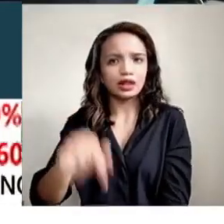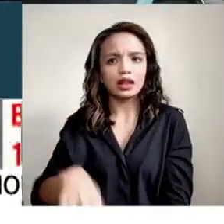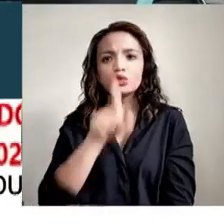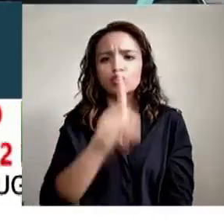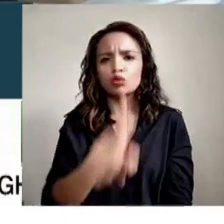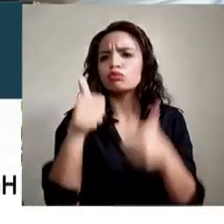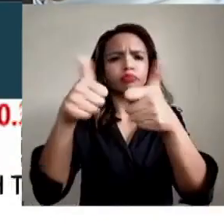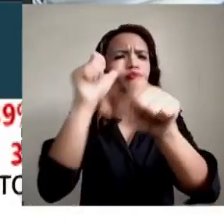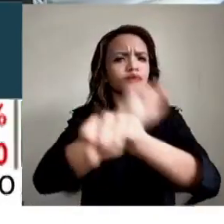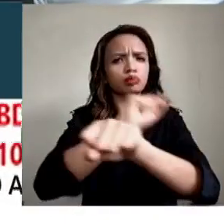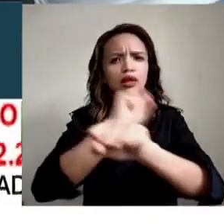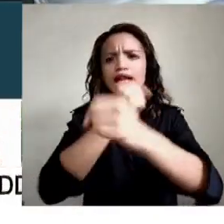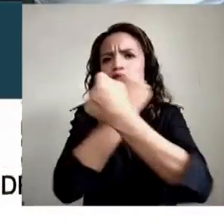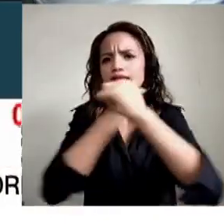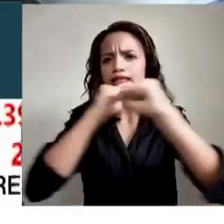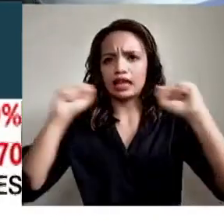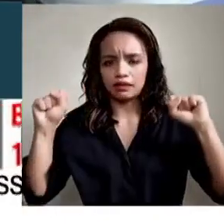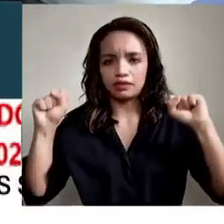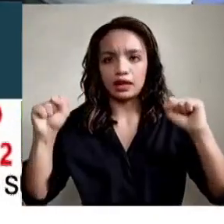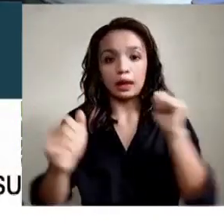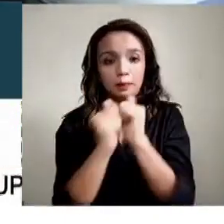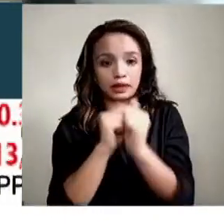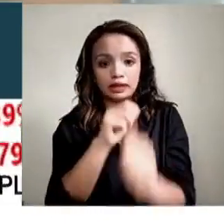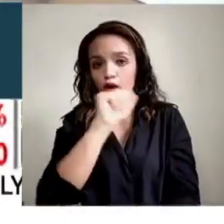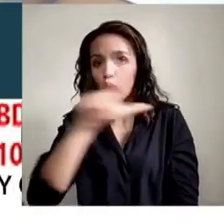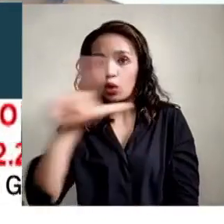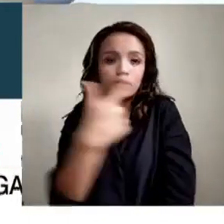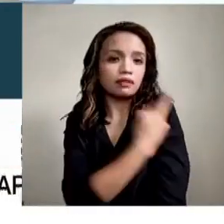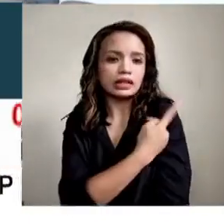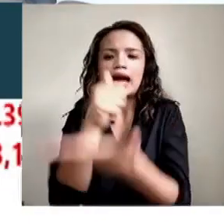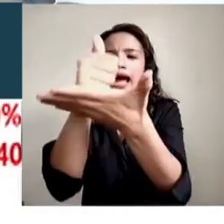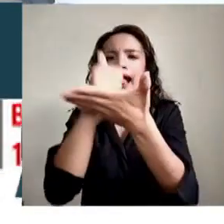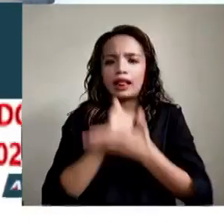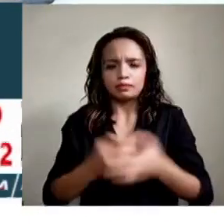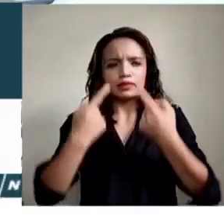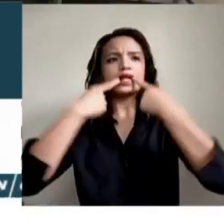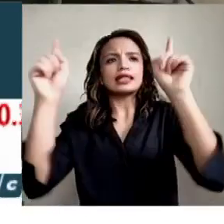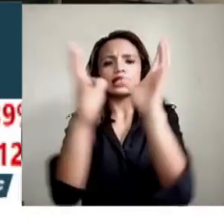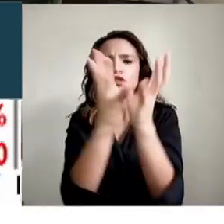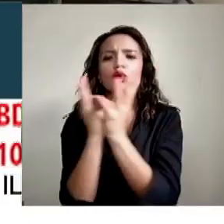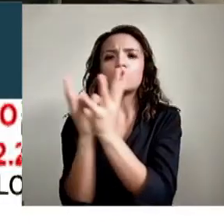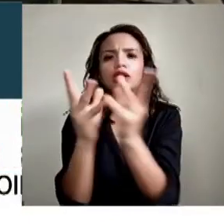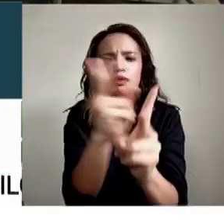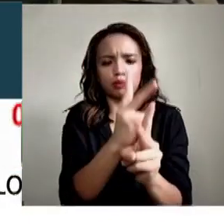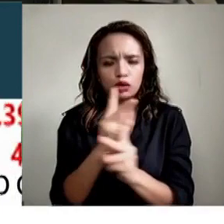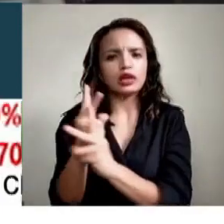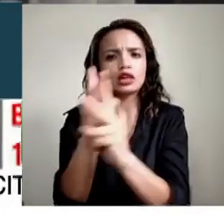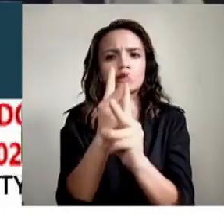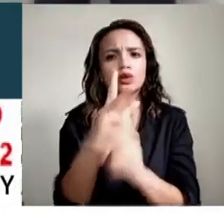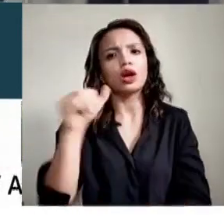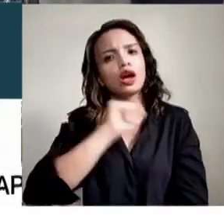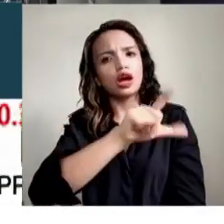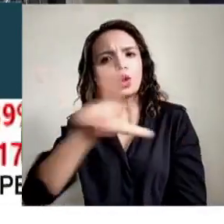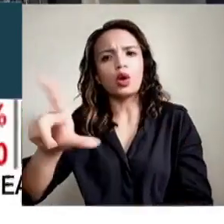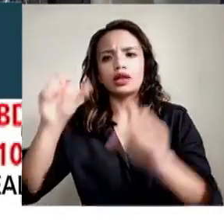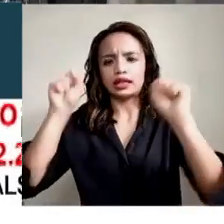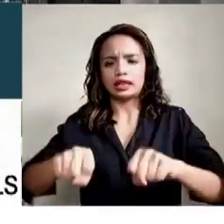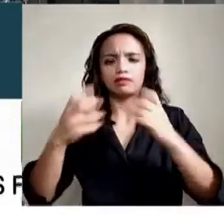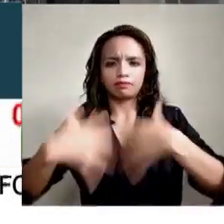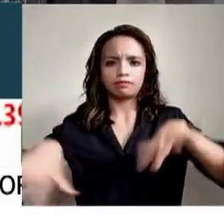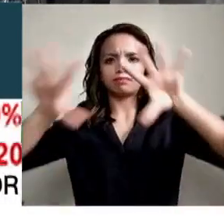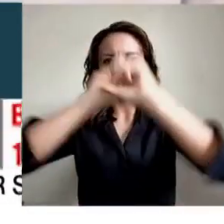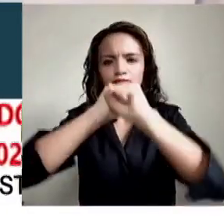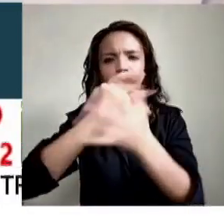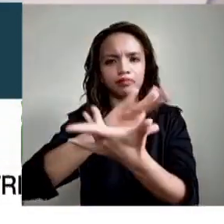safe. Therefore, all of them will help us achieve herd immunity, and all of them will allow us to end this pandemic.